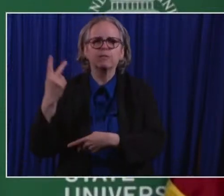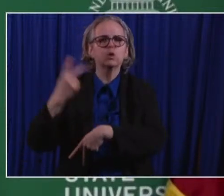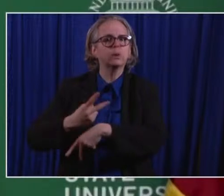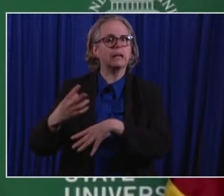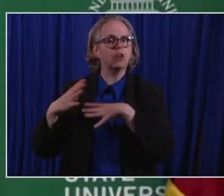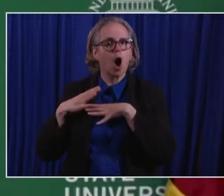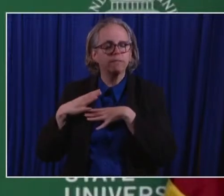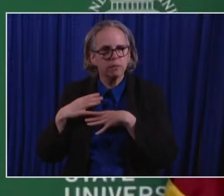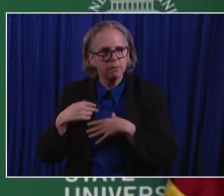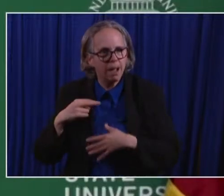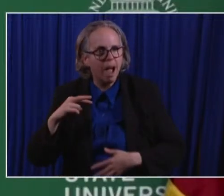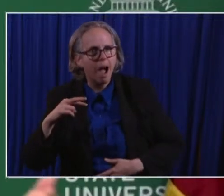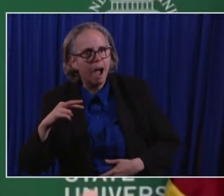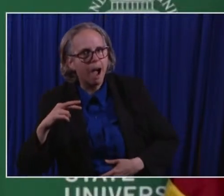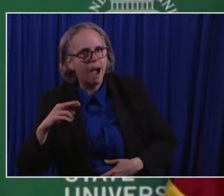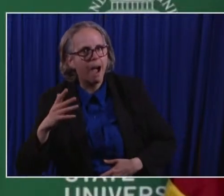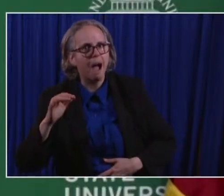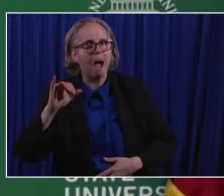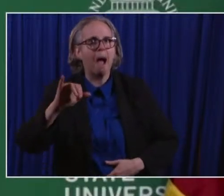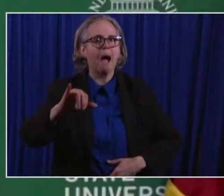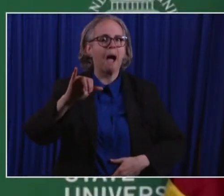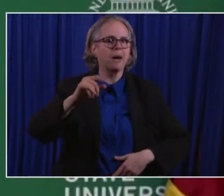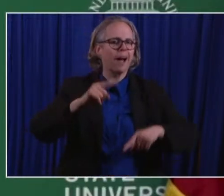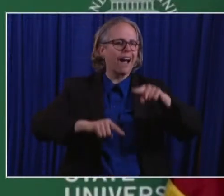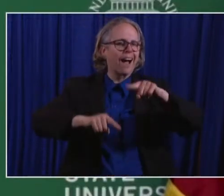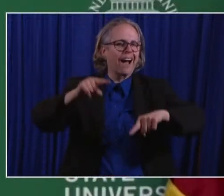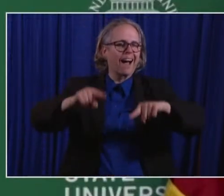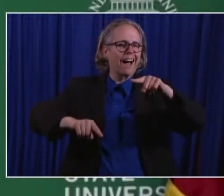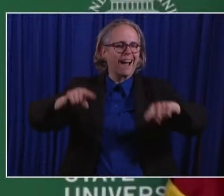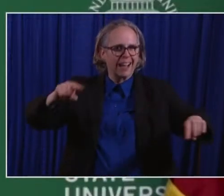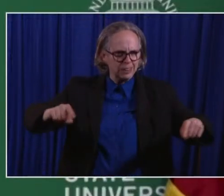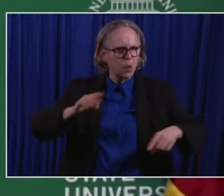that. We have moved to a different